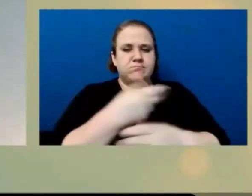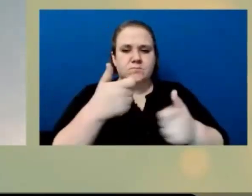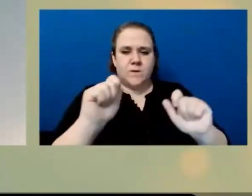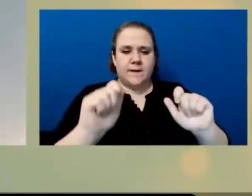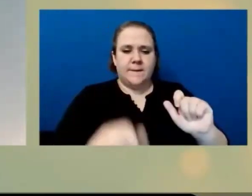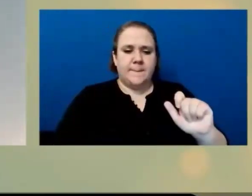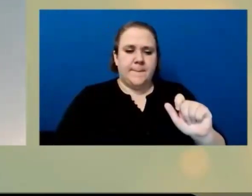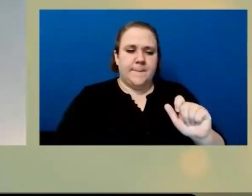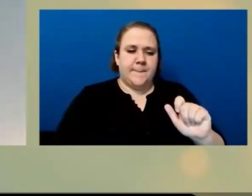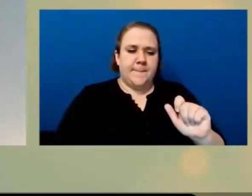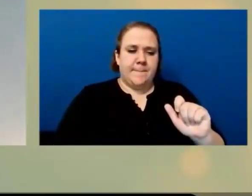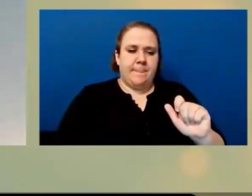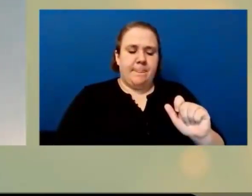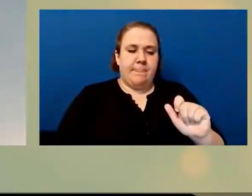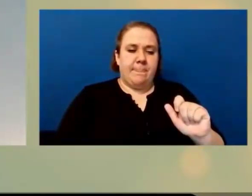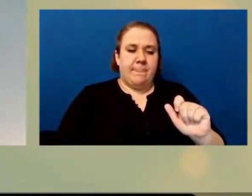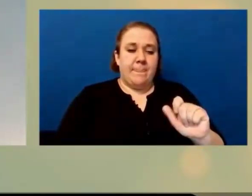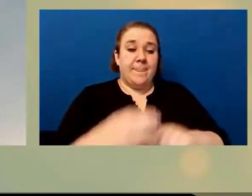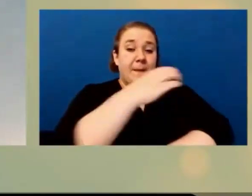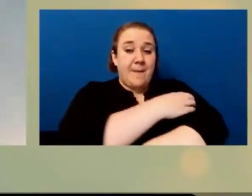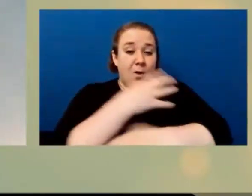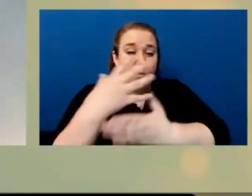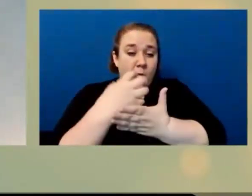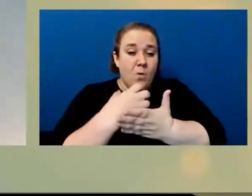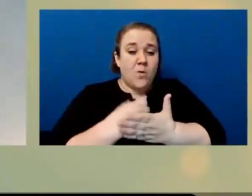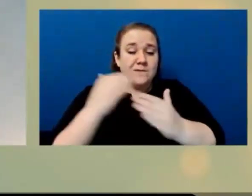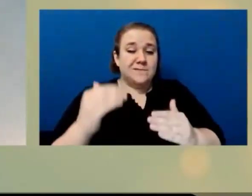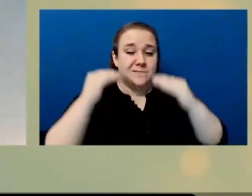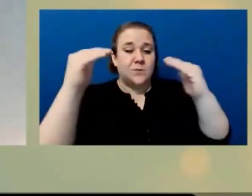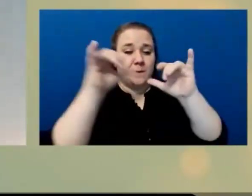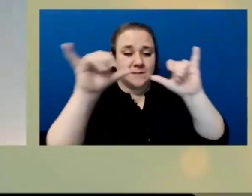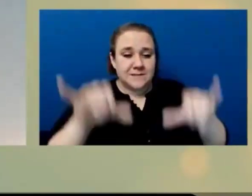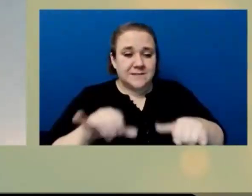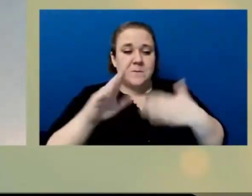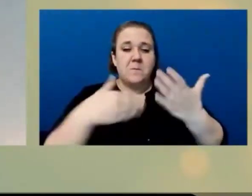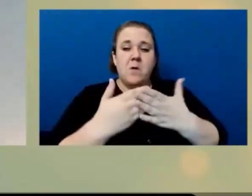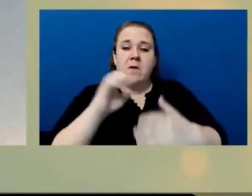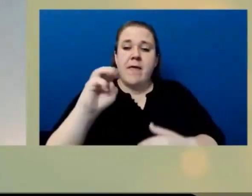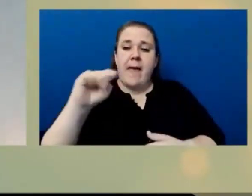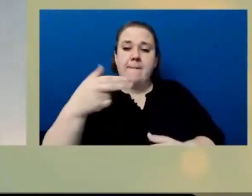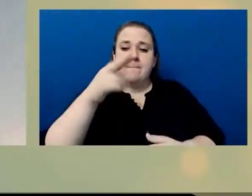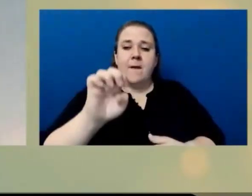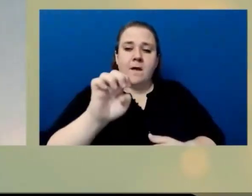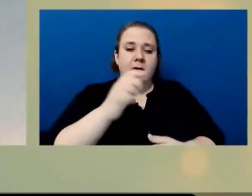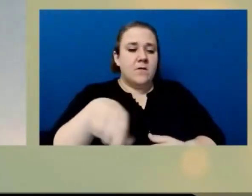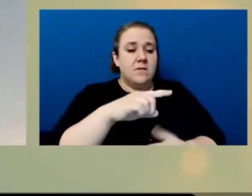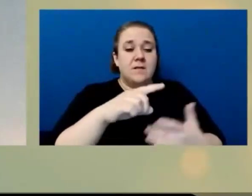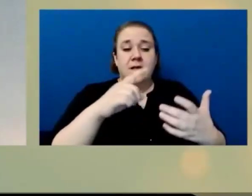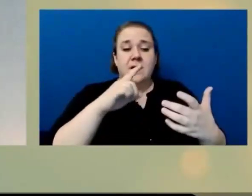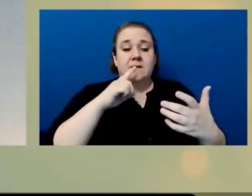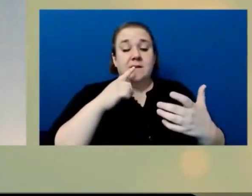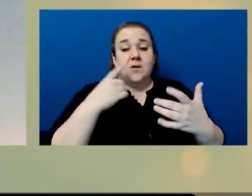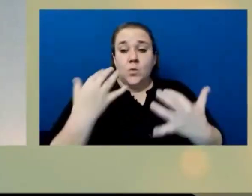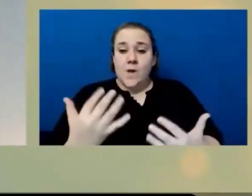They're whispering to us that we don't have to depend, and that the cost of our separation, well, it would only be